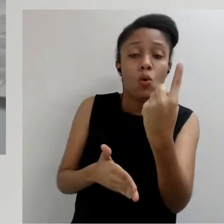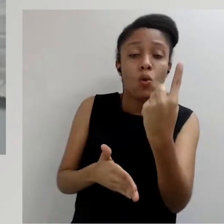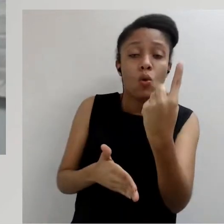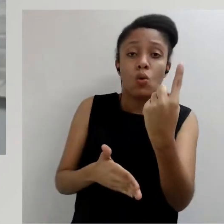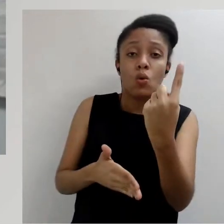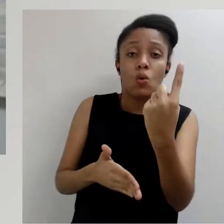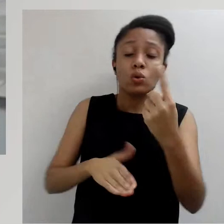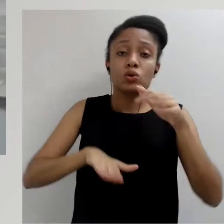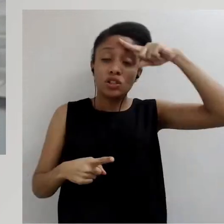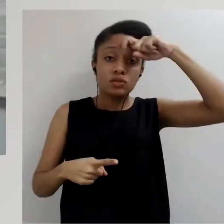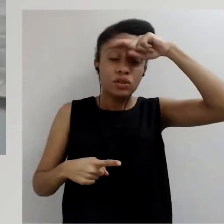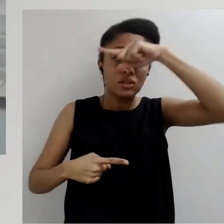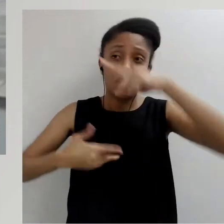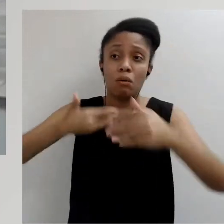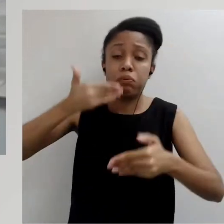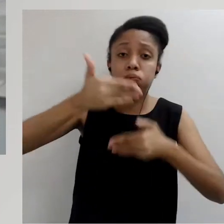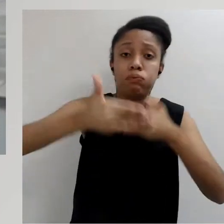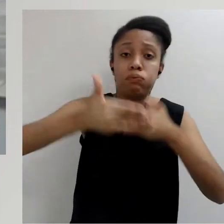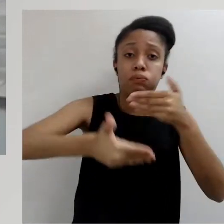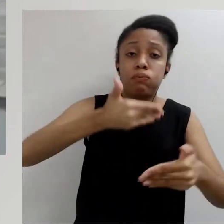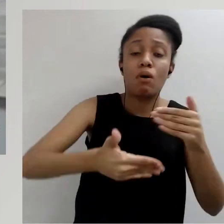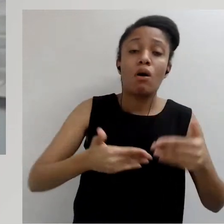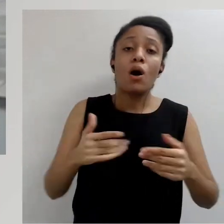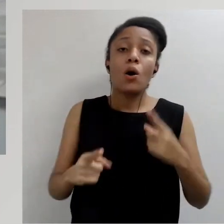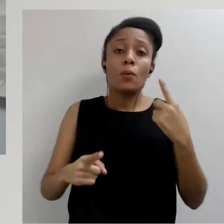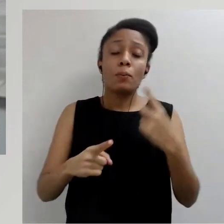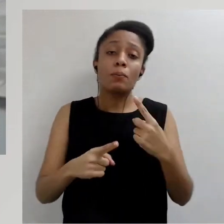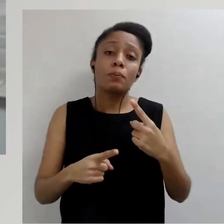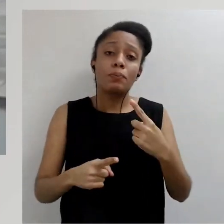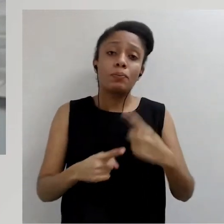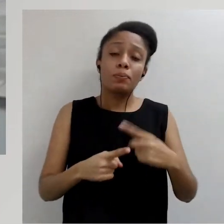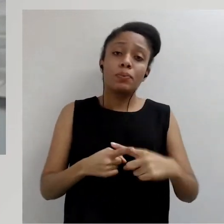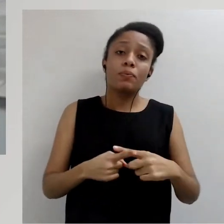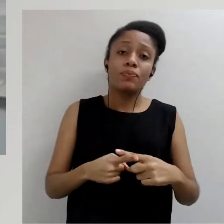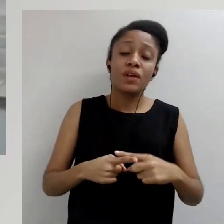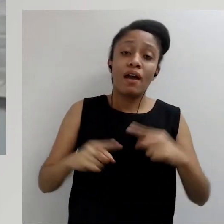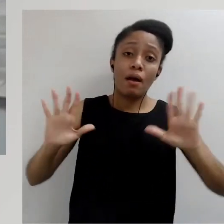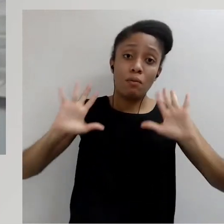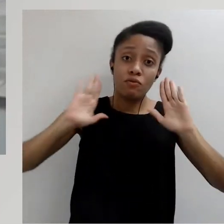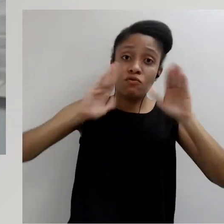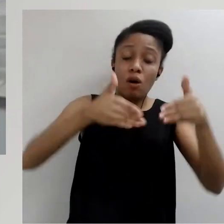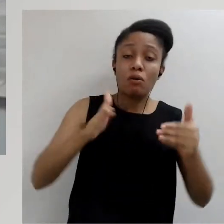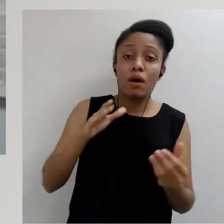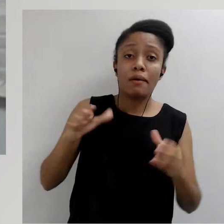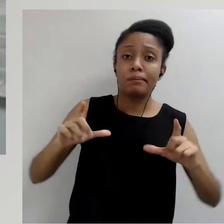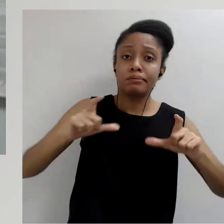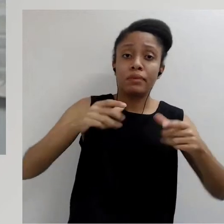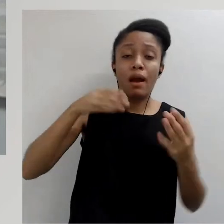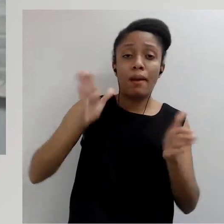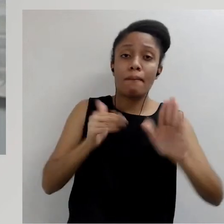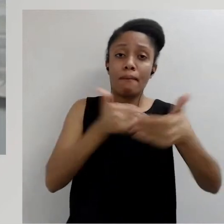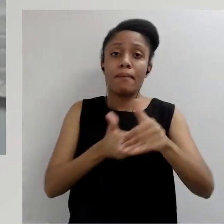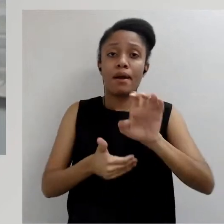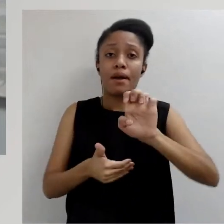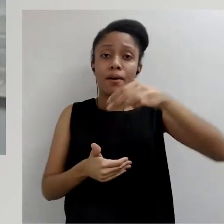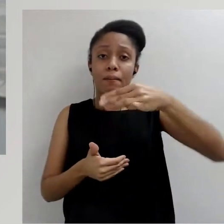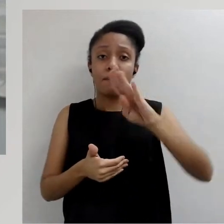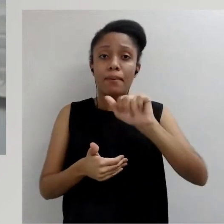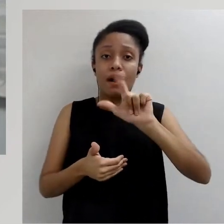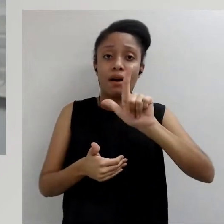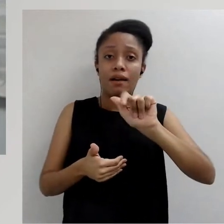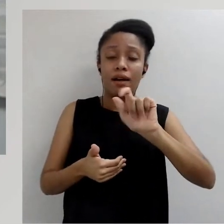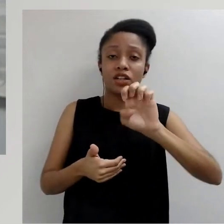a level of difficulty that every printing company will think that they can work with packaging.